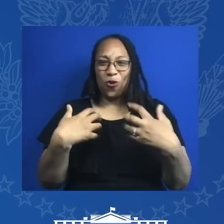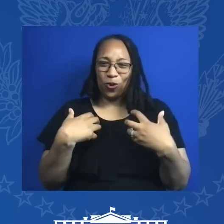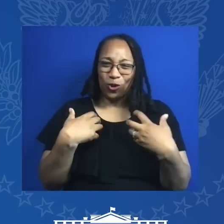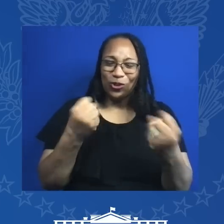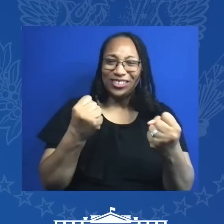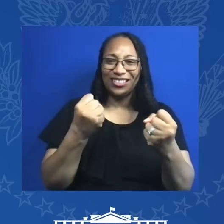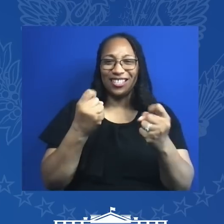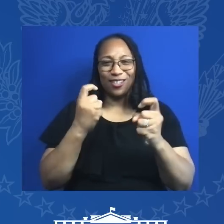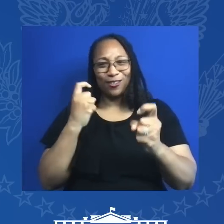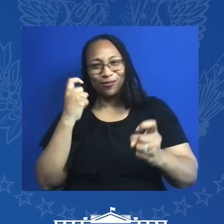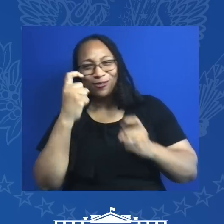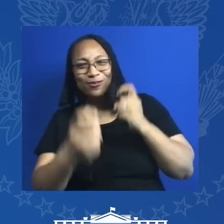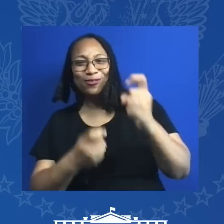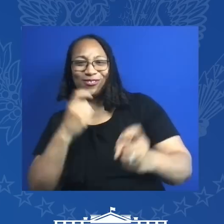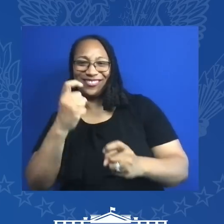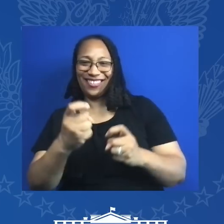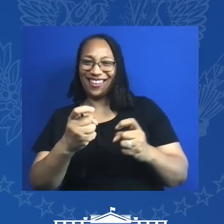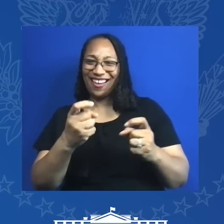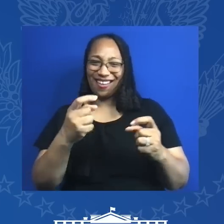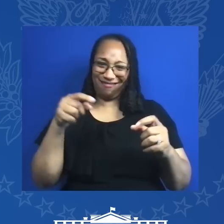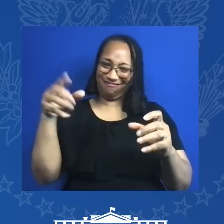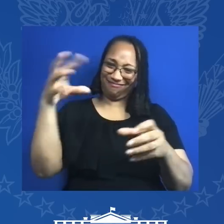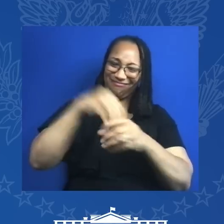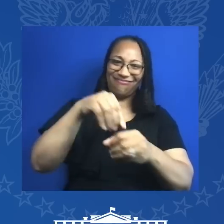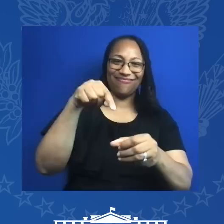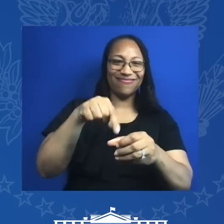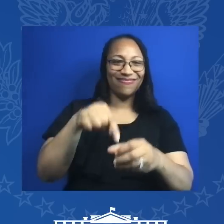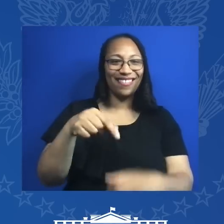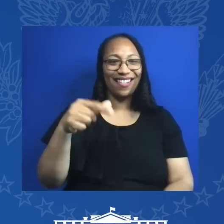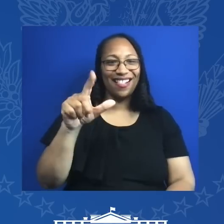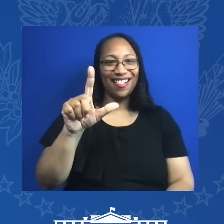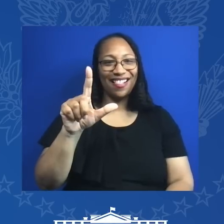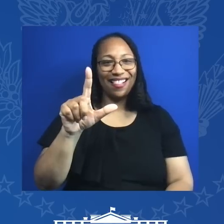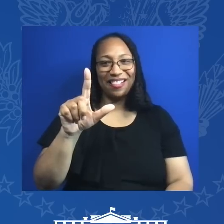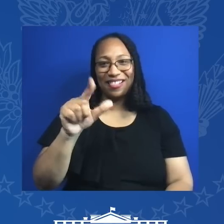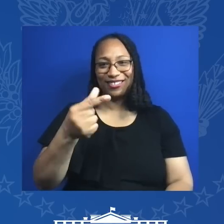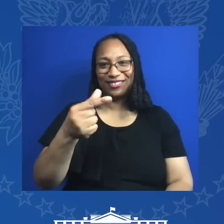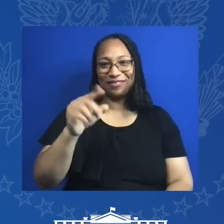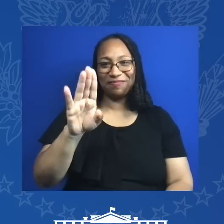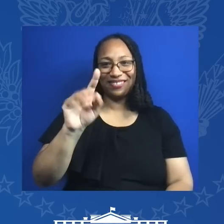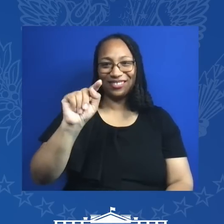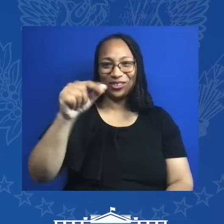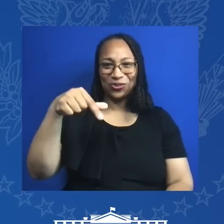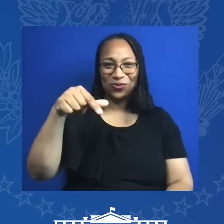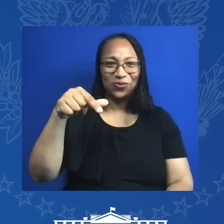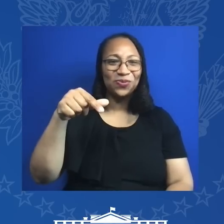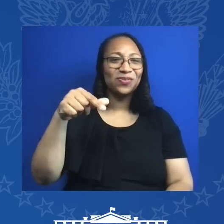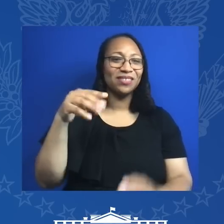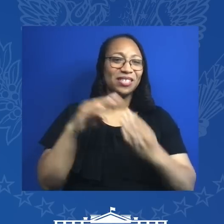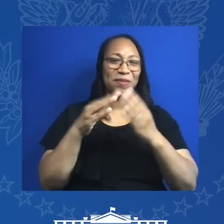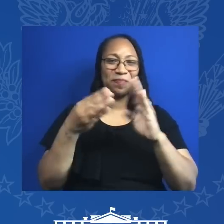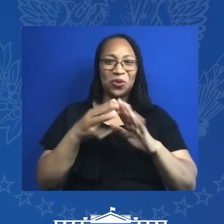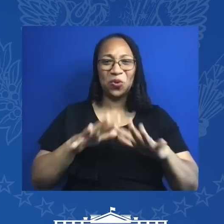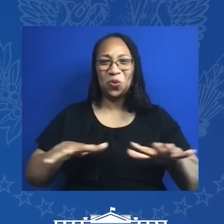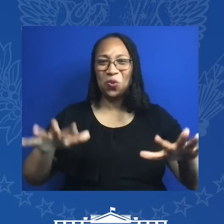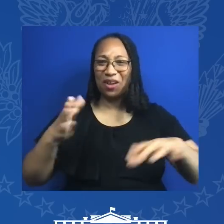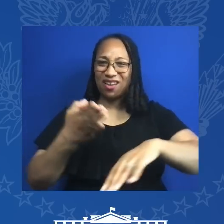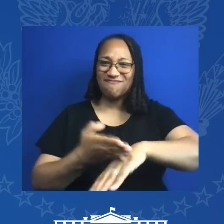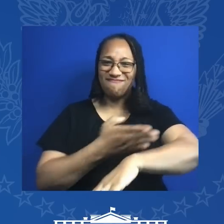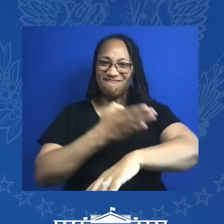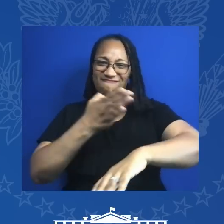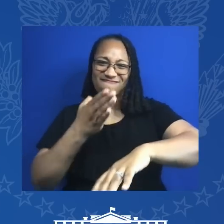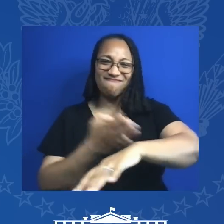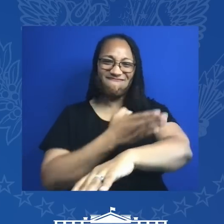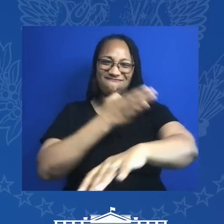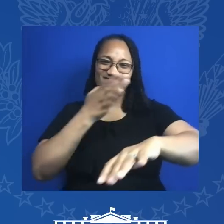celebrate their legacy and their progress. We welcome to the largest Pride Month celebration ever held at the White House, but just